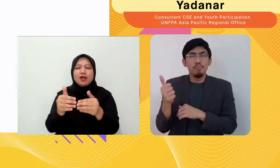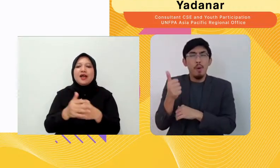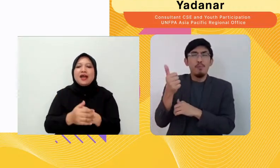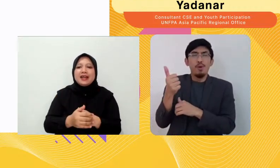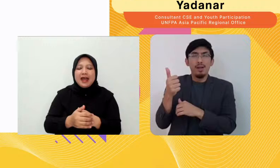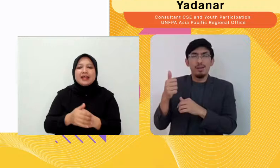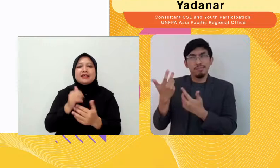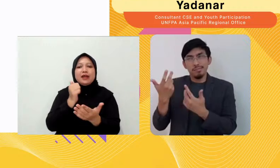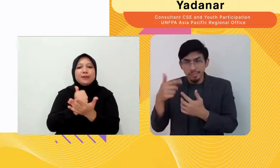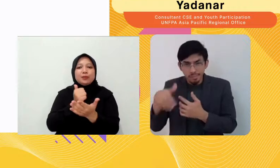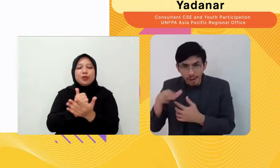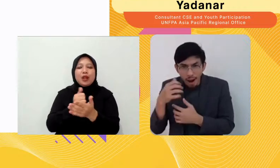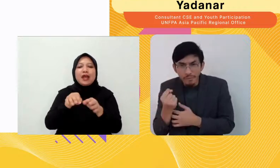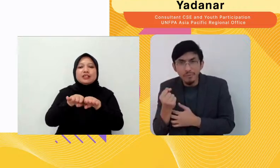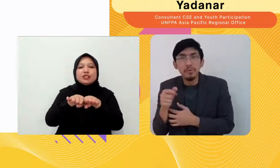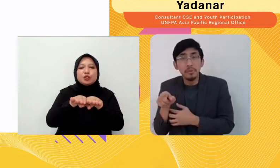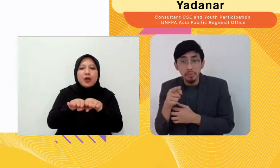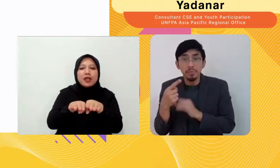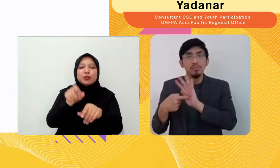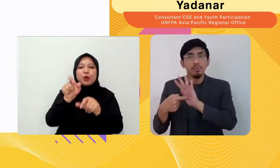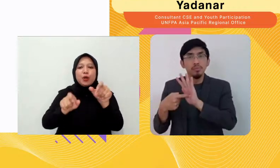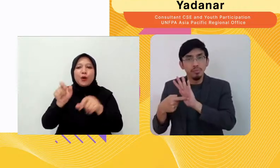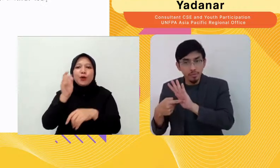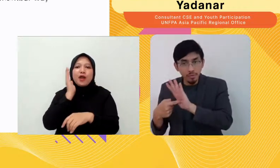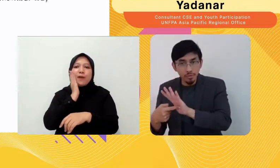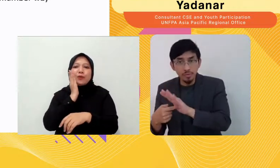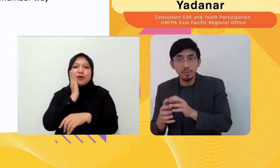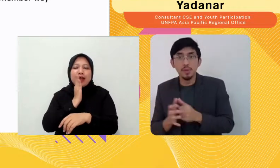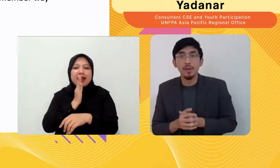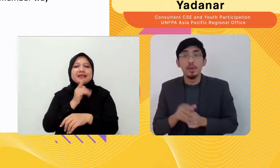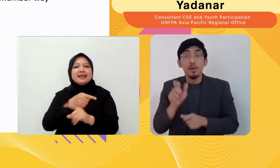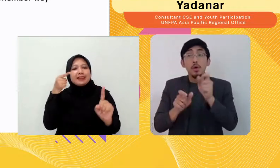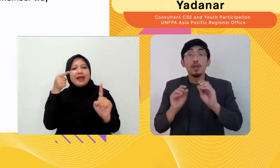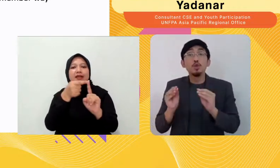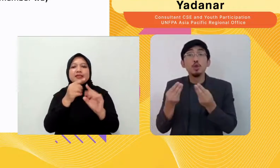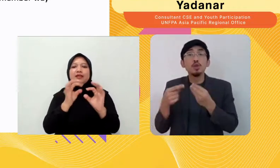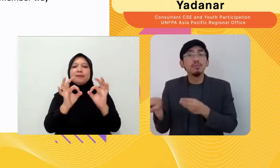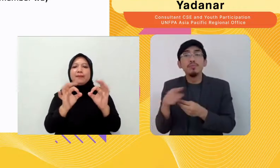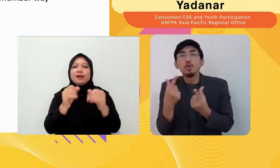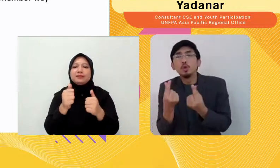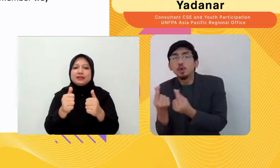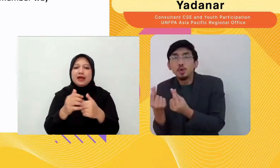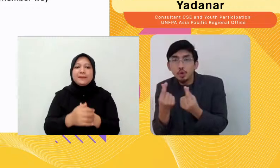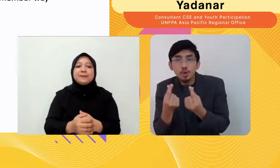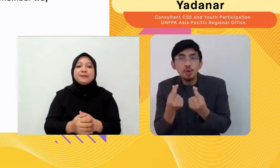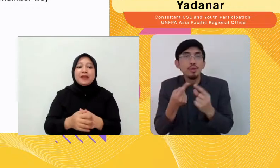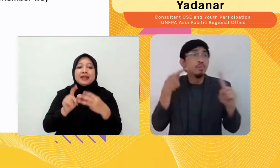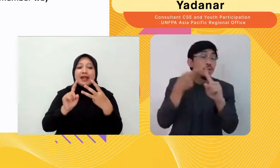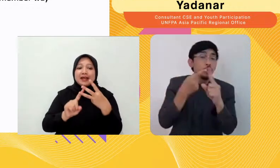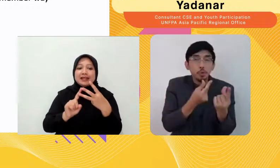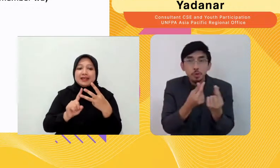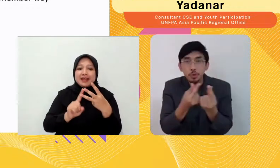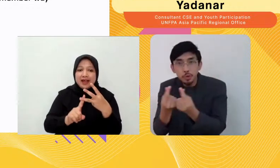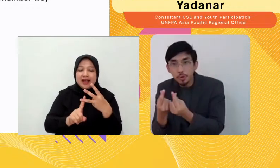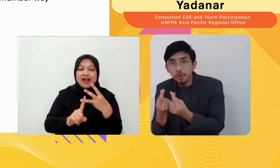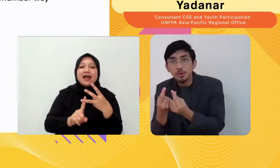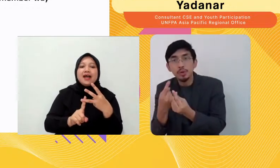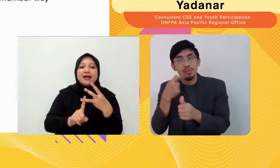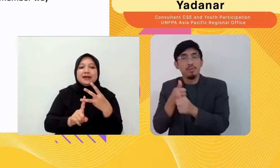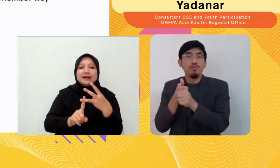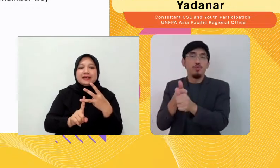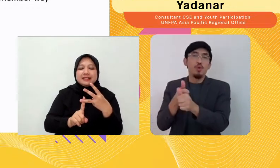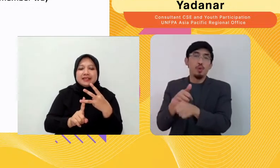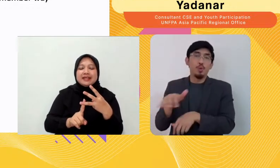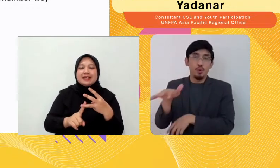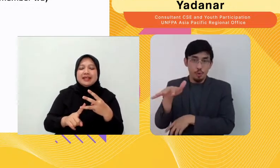relevant to the young people and the target audience. And the third one is using the SRHR concepts